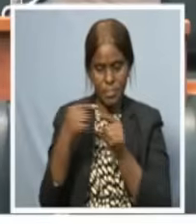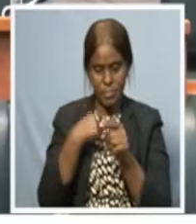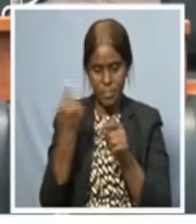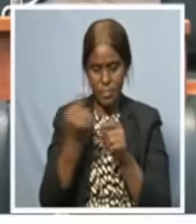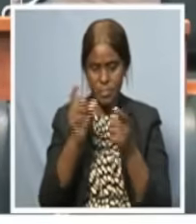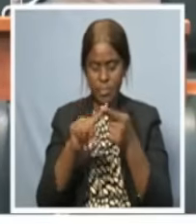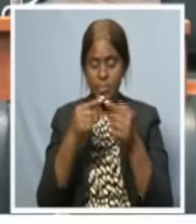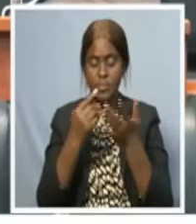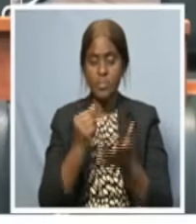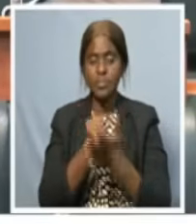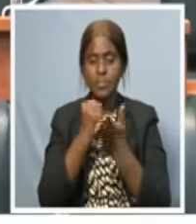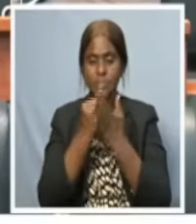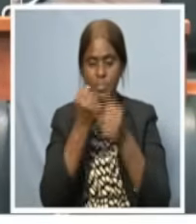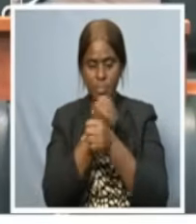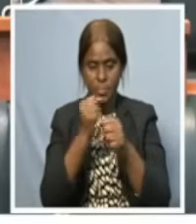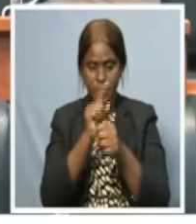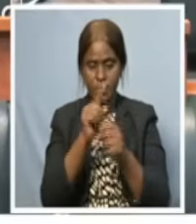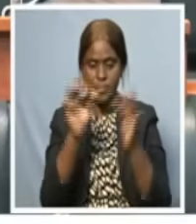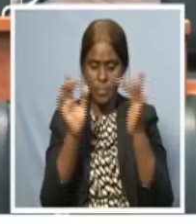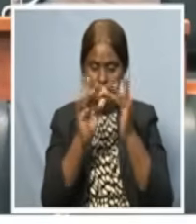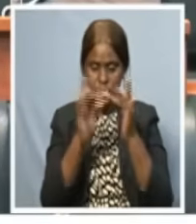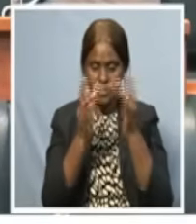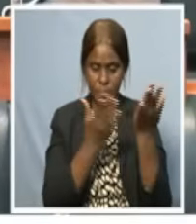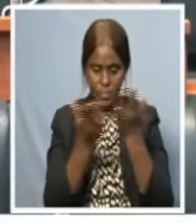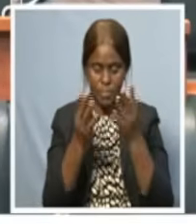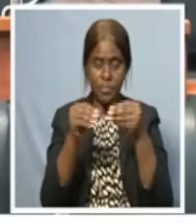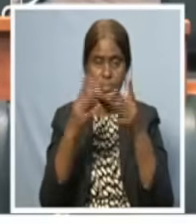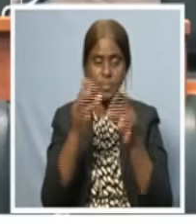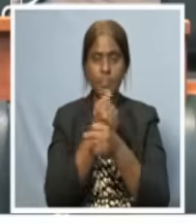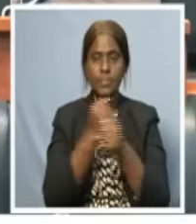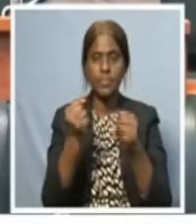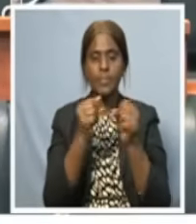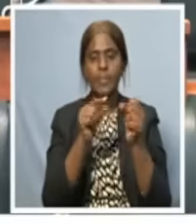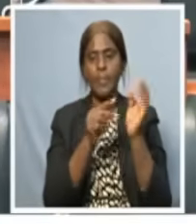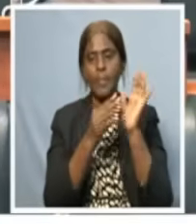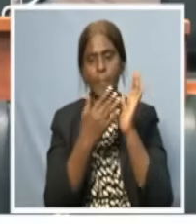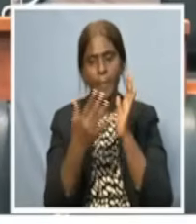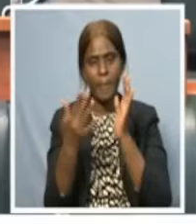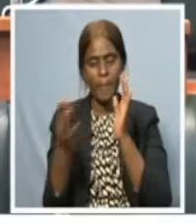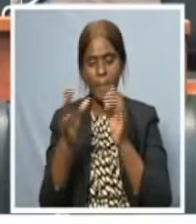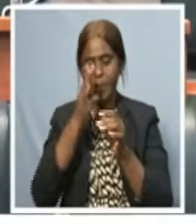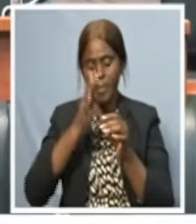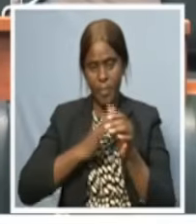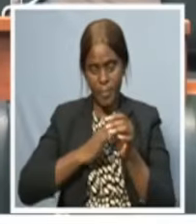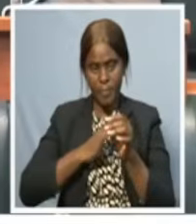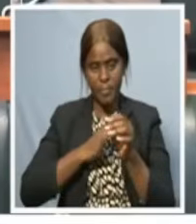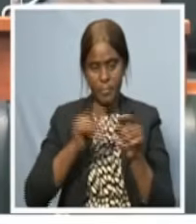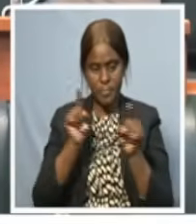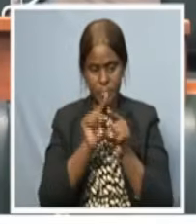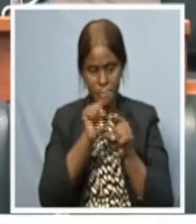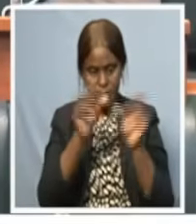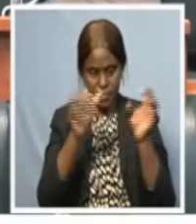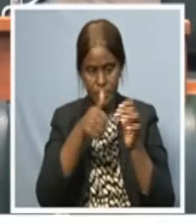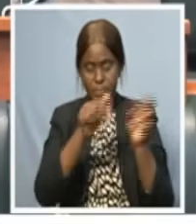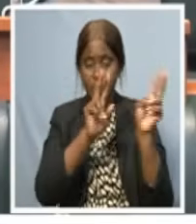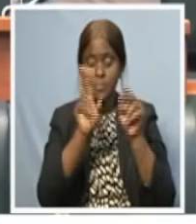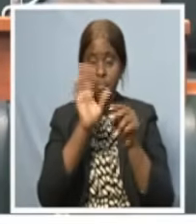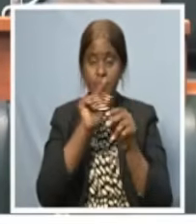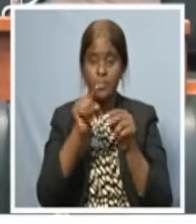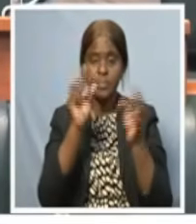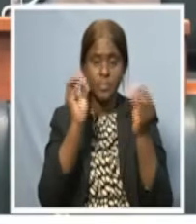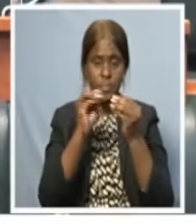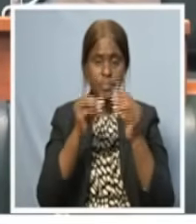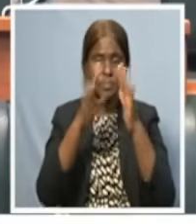I would like to address is the Internet Service Provider safety features. Madam, the committee observed